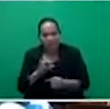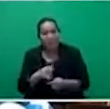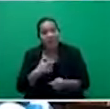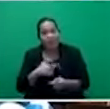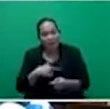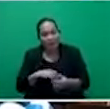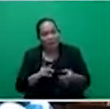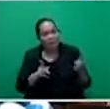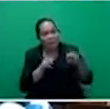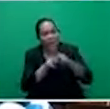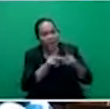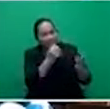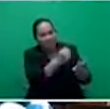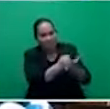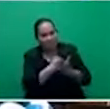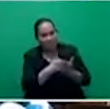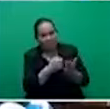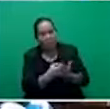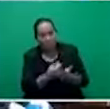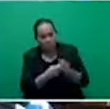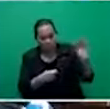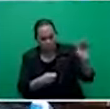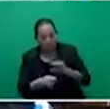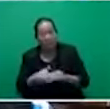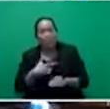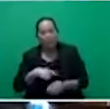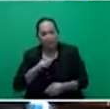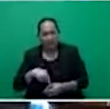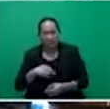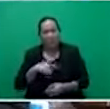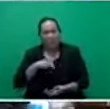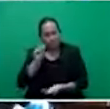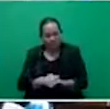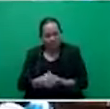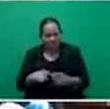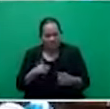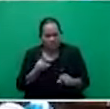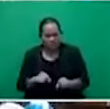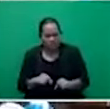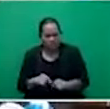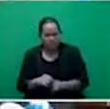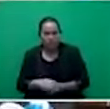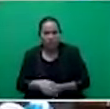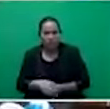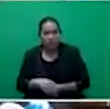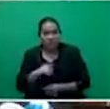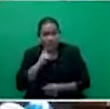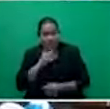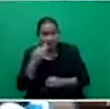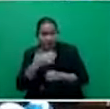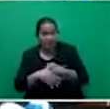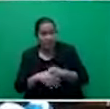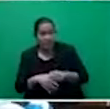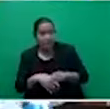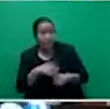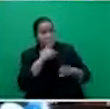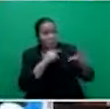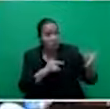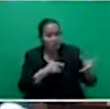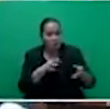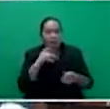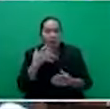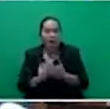partners supporting us, because that was the right thing to do. Had we not done that, Mr. Speaker, sir, we would have had a Sri Lanka kind of crisis much earlier than